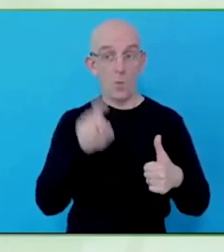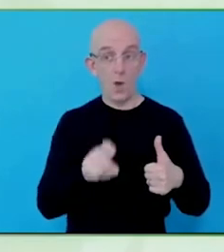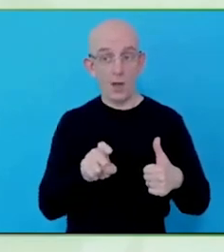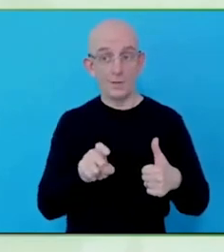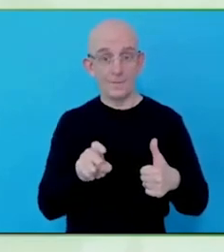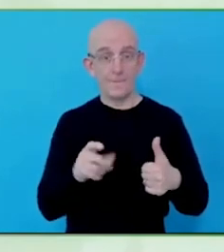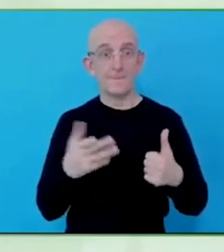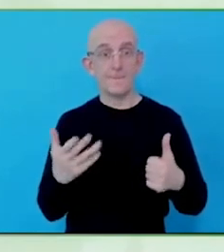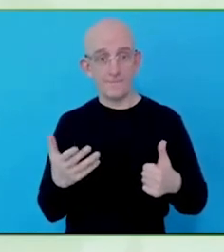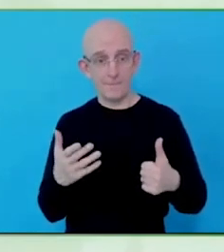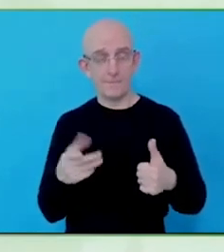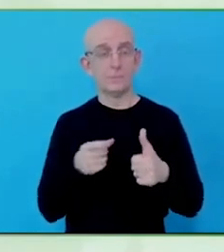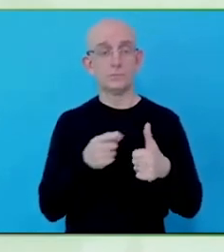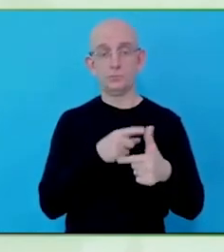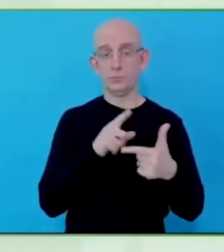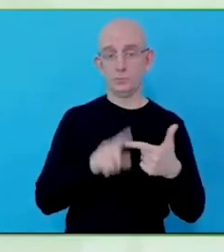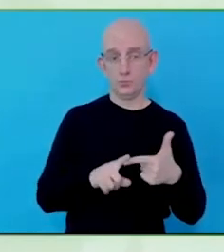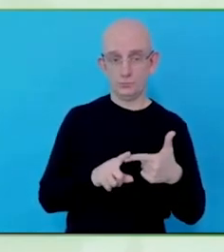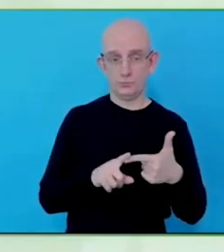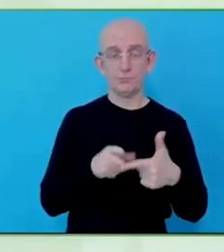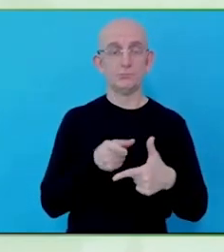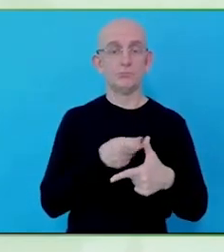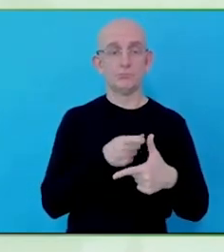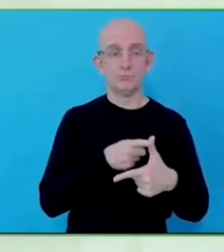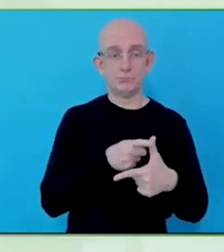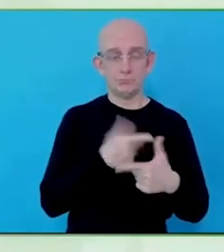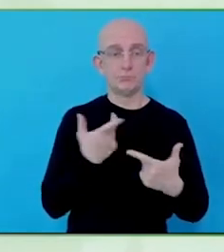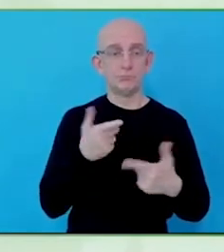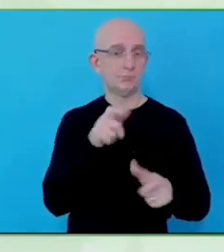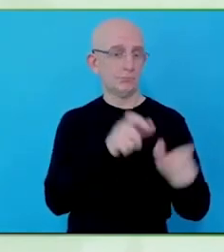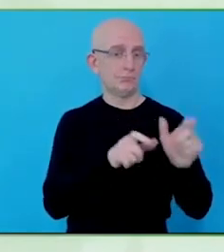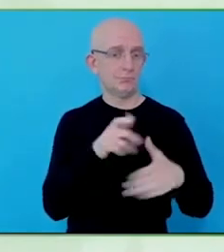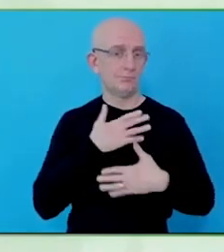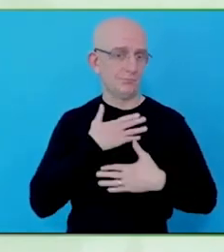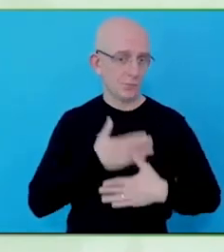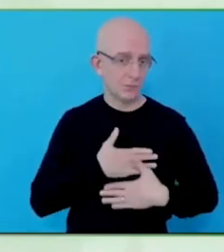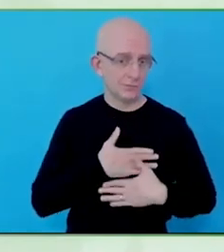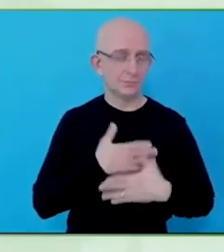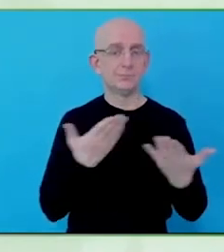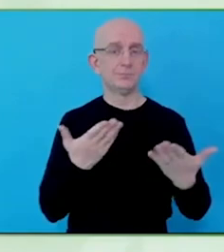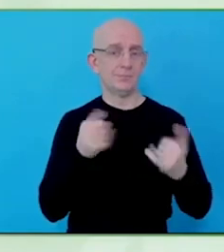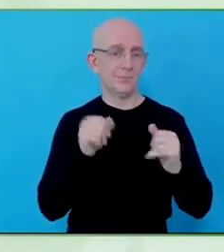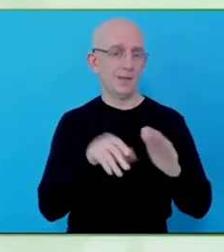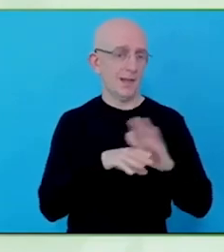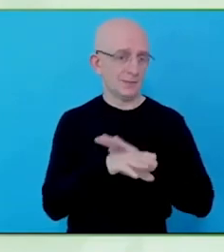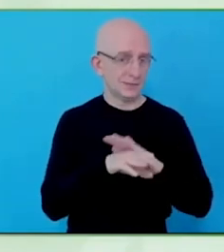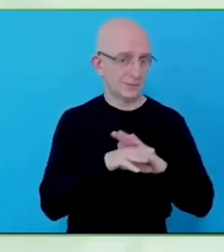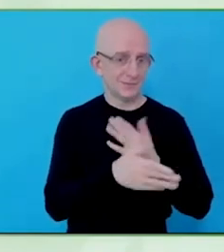in place and coming up, as far as we heard. So there are two really good reasons to do that.